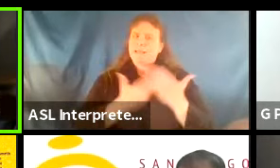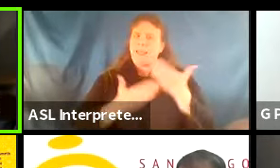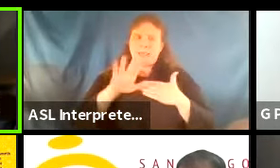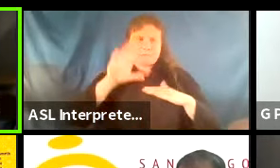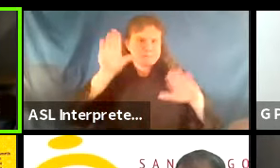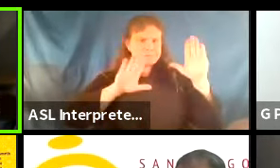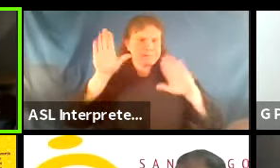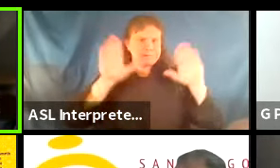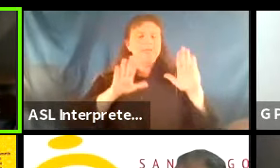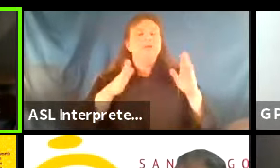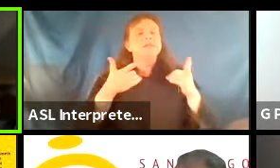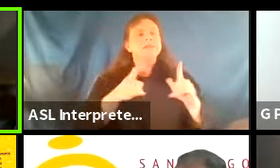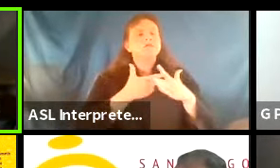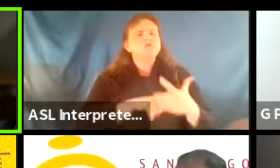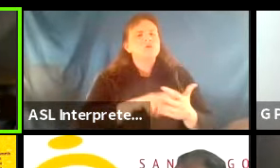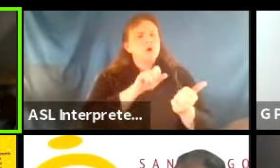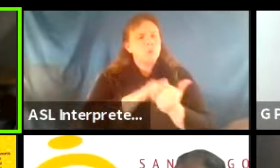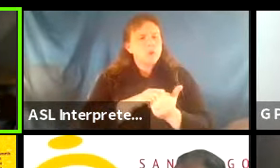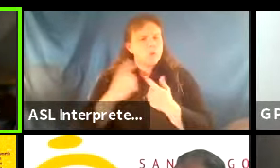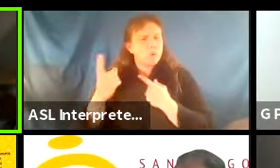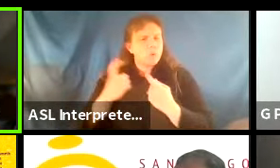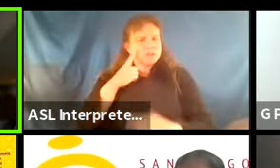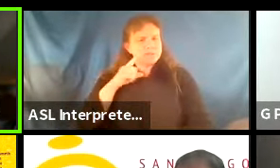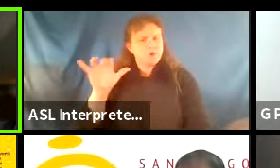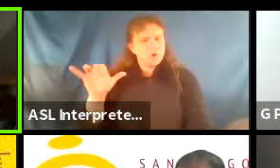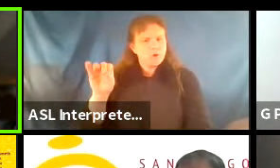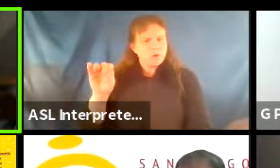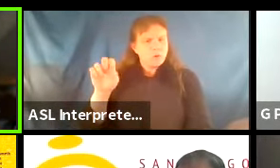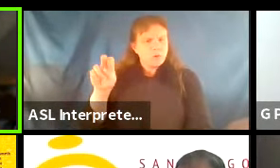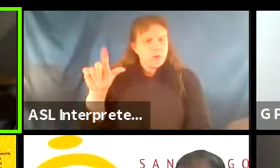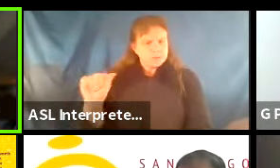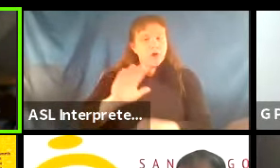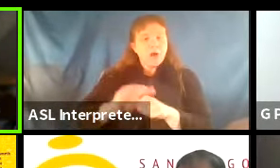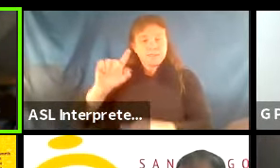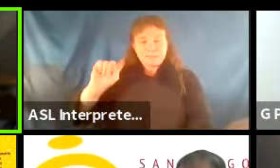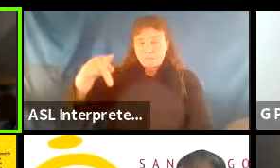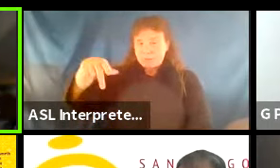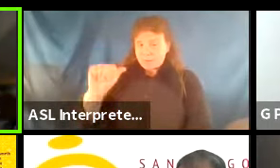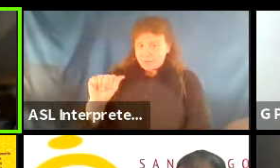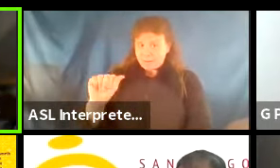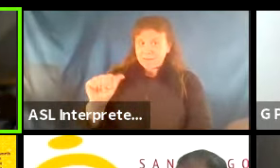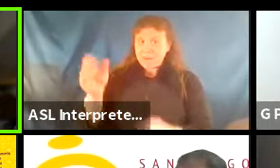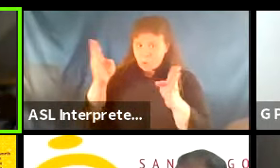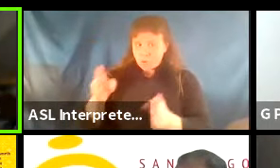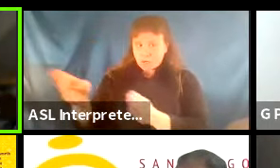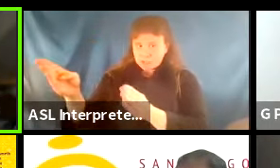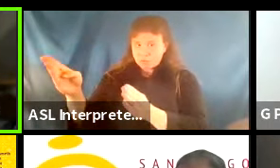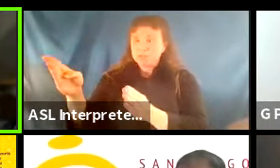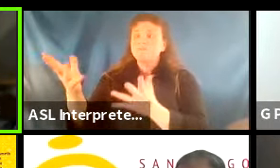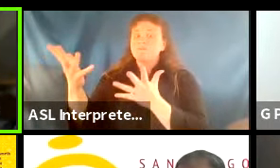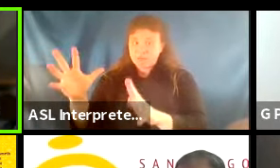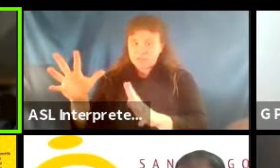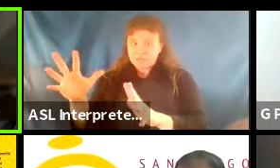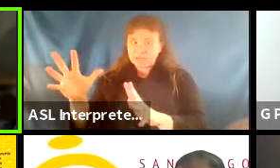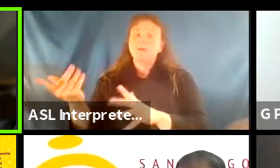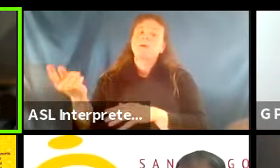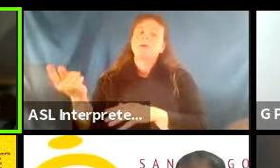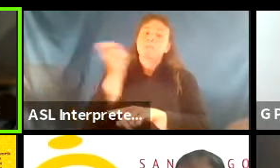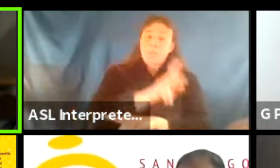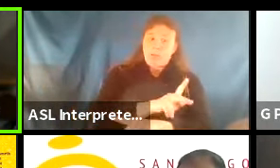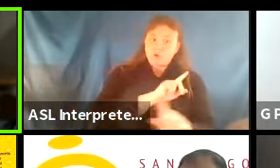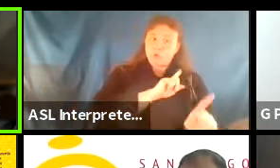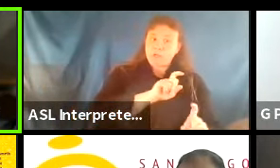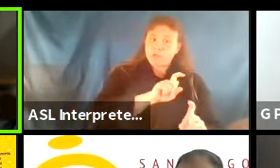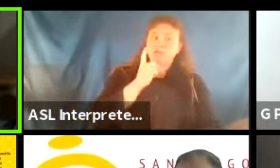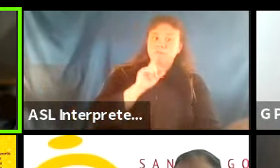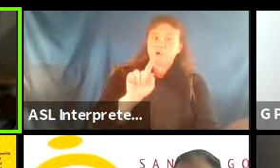for Yolanda on the TPA arrangements, and then we'll go back to questions for Tomas on the supply, if that's okay.